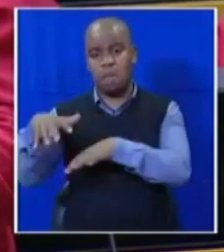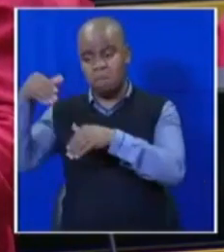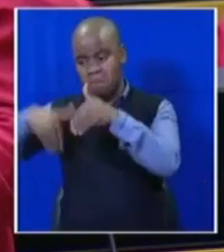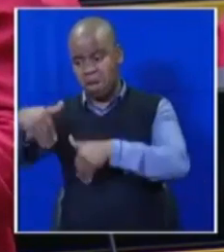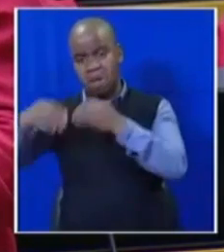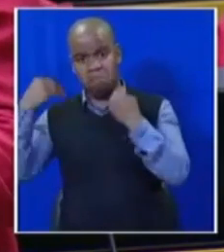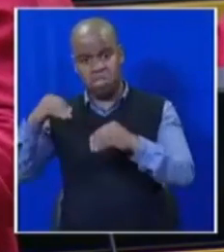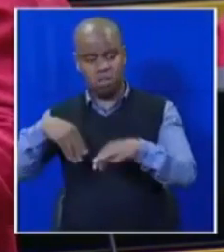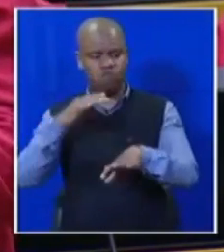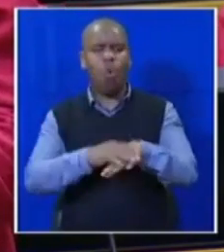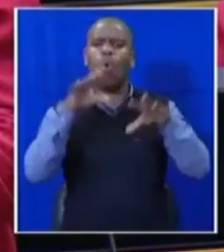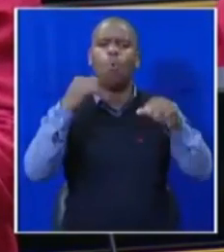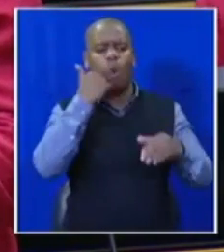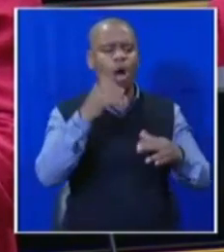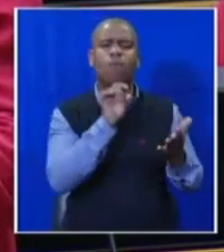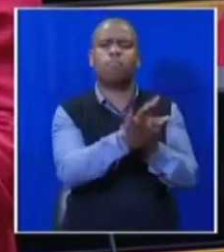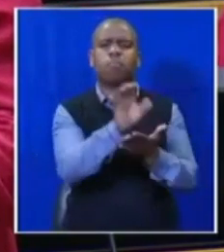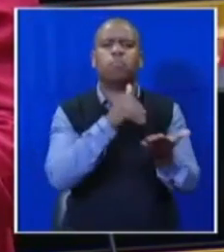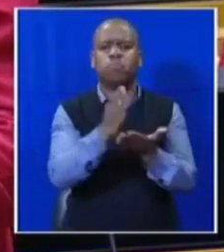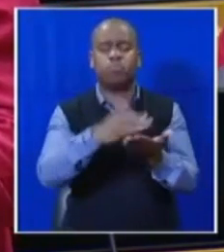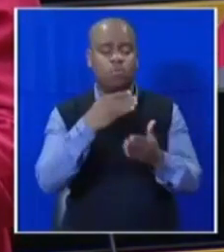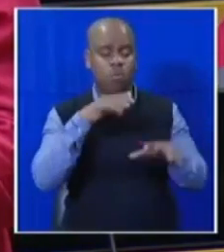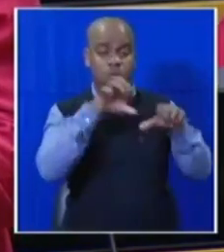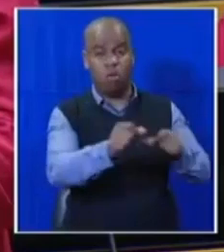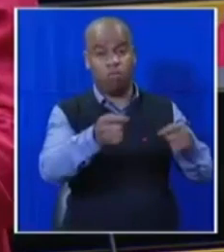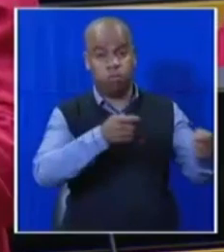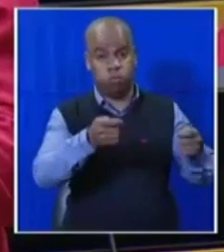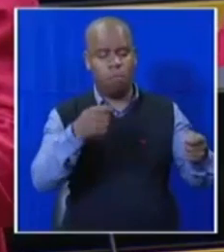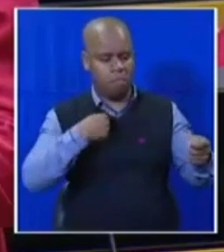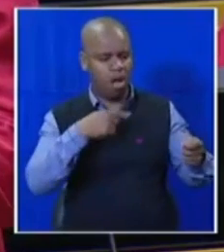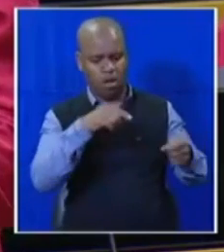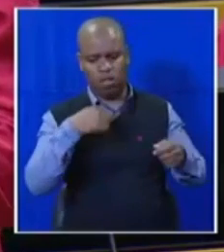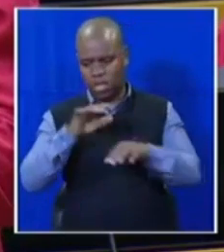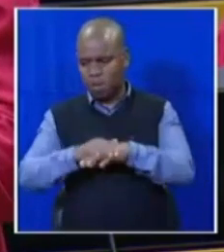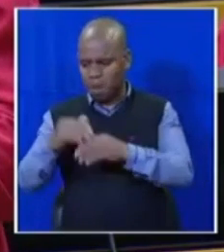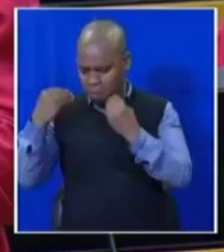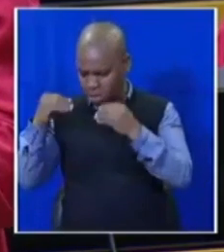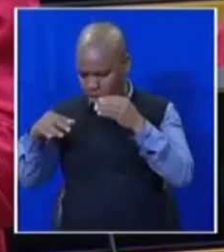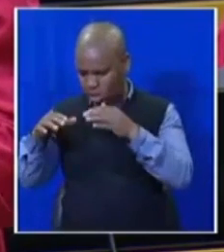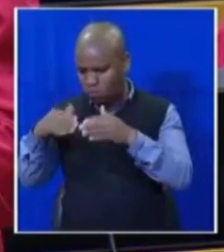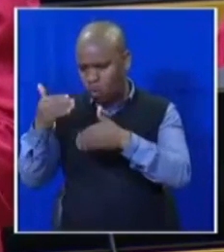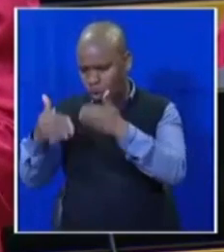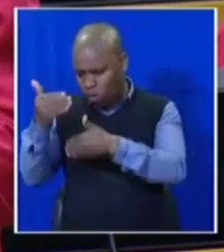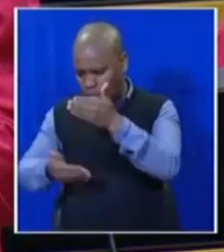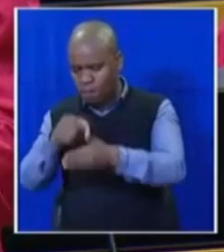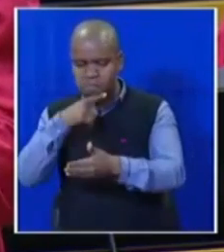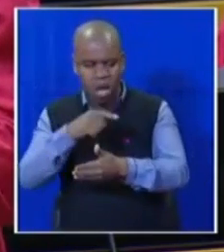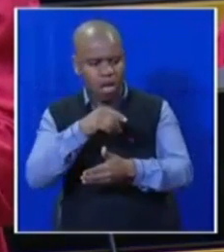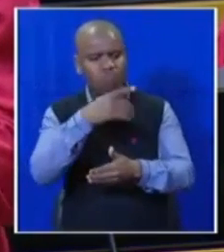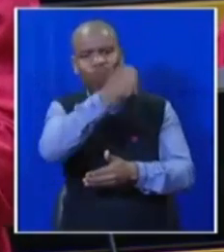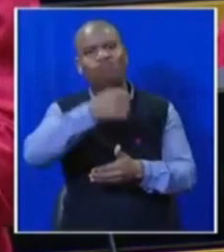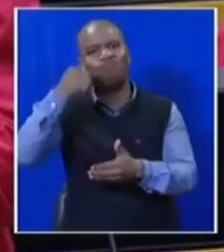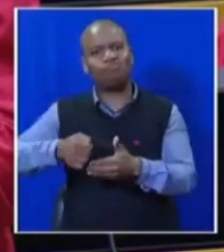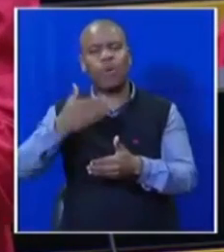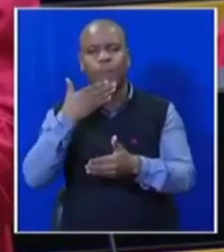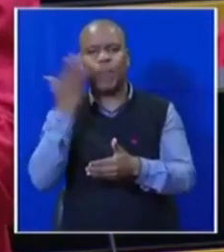area. Further acknowledges that the community is not considered for jobs in the company, never compensated, and the company